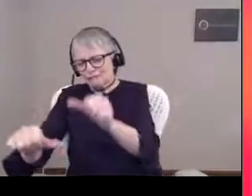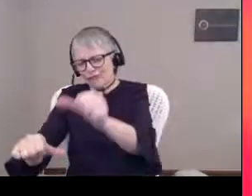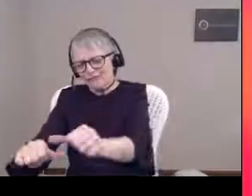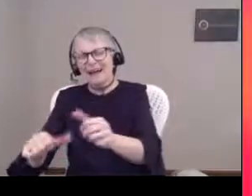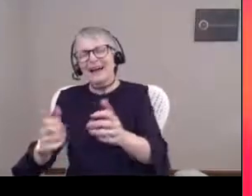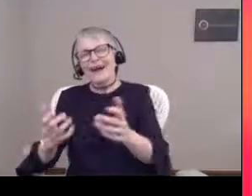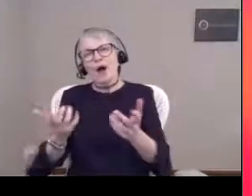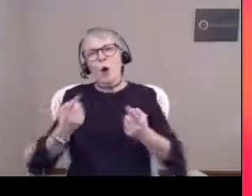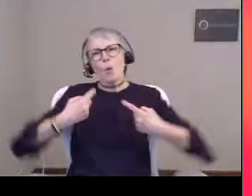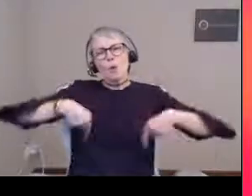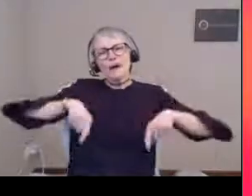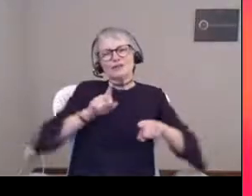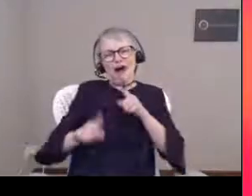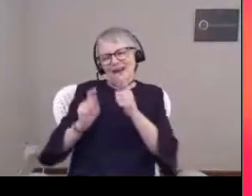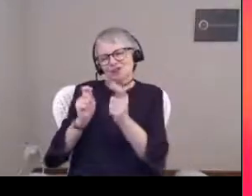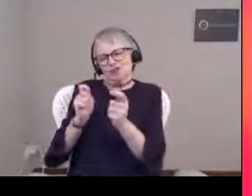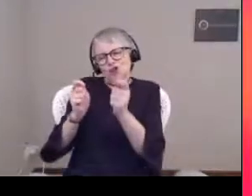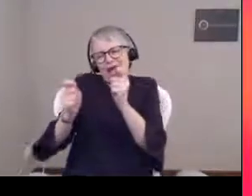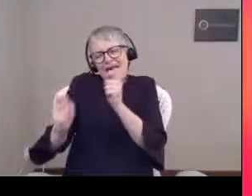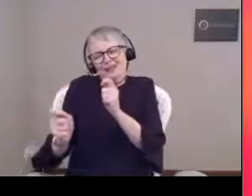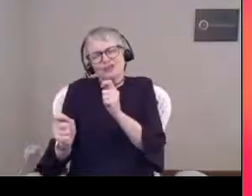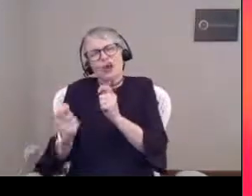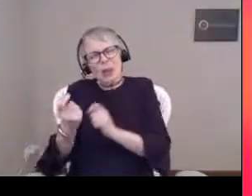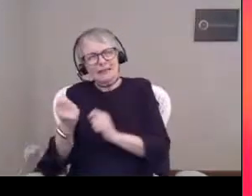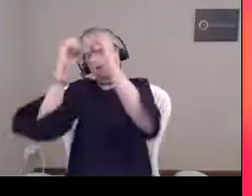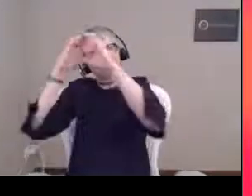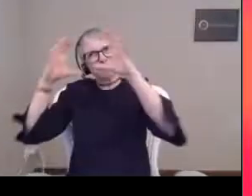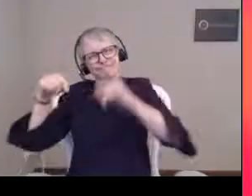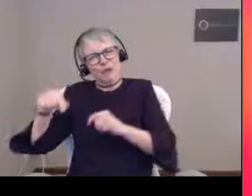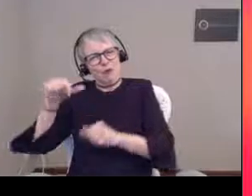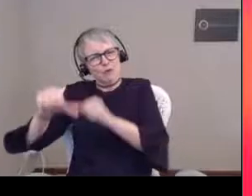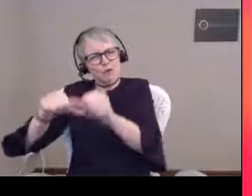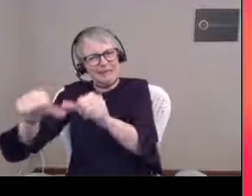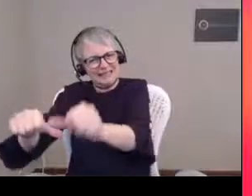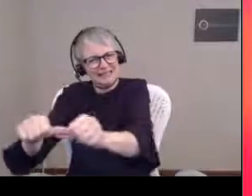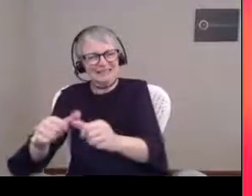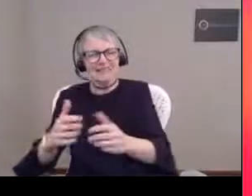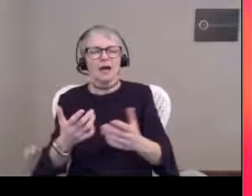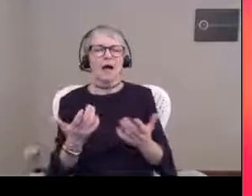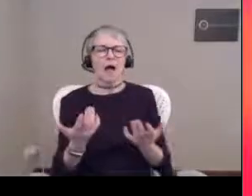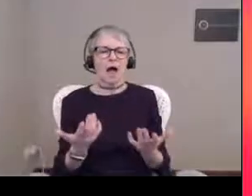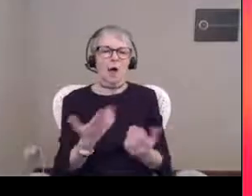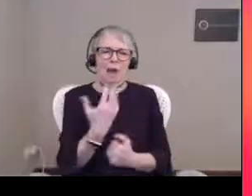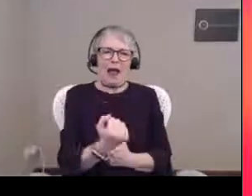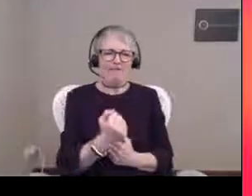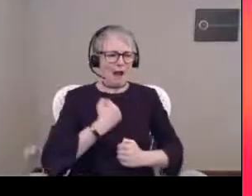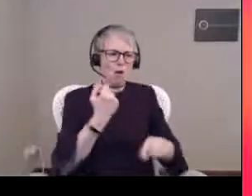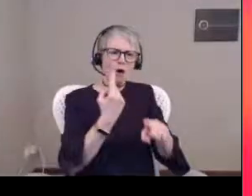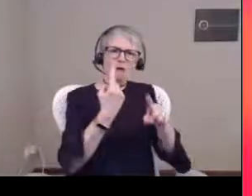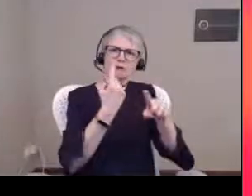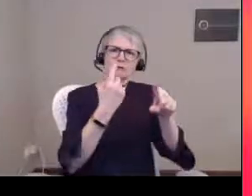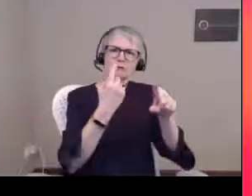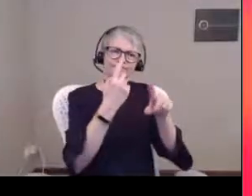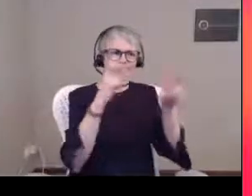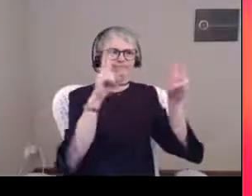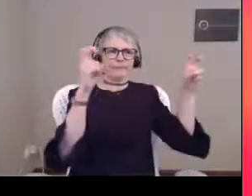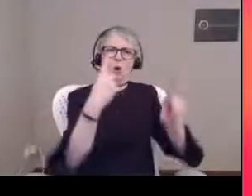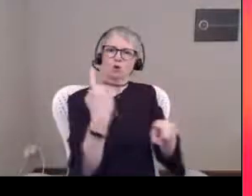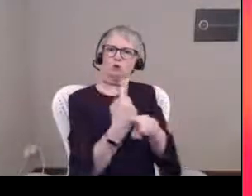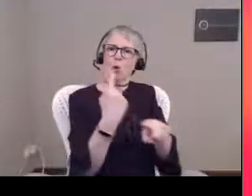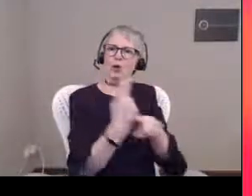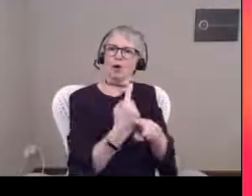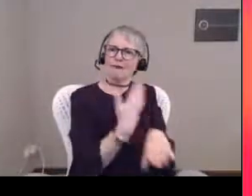that. All our adverts now have got, we're trying to include our Talking Careers email address on it as well. So that if there's any